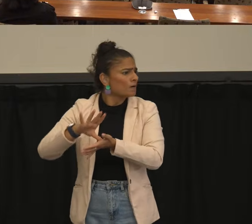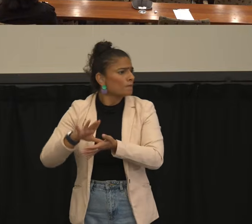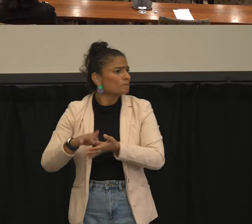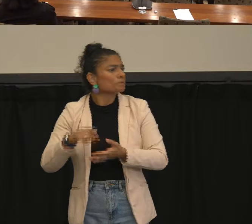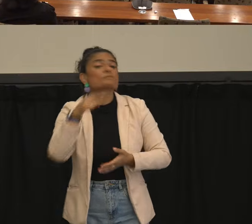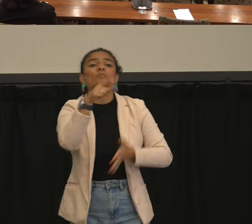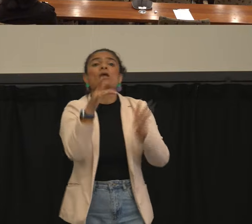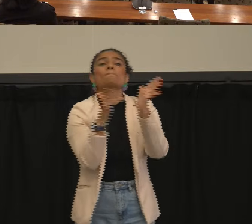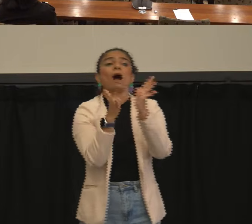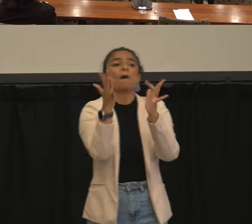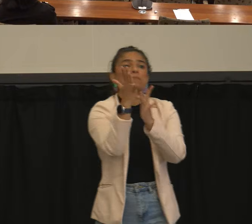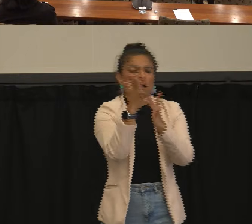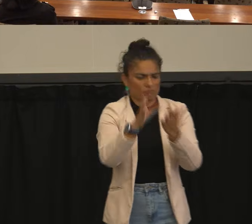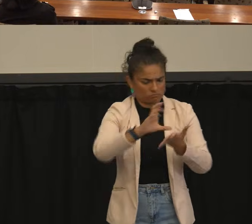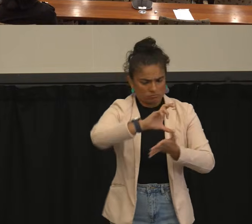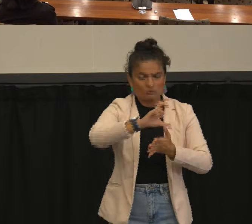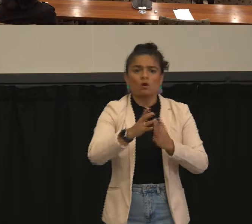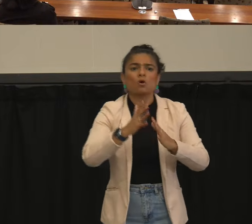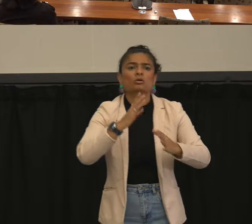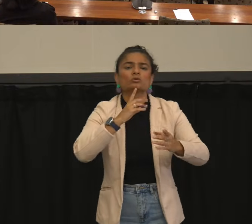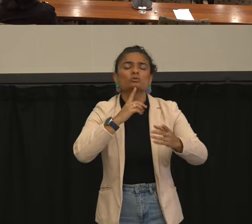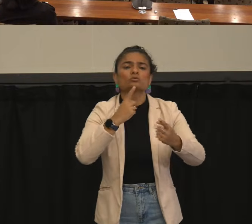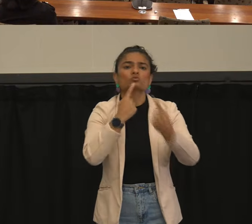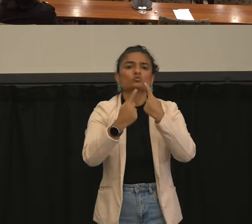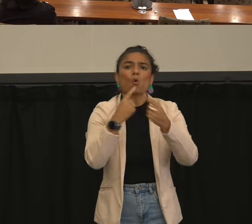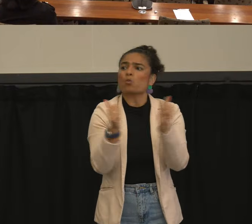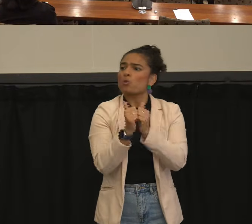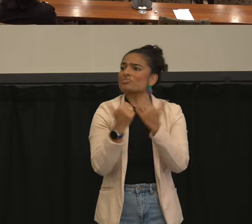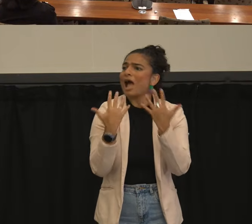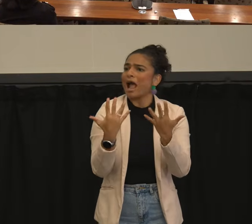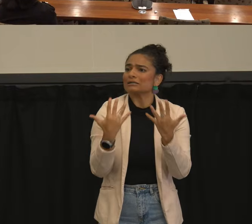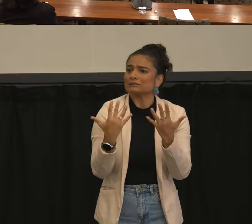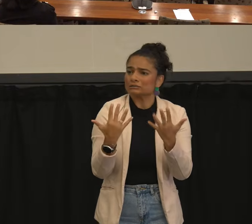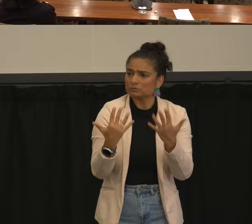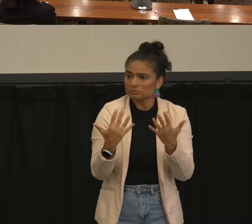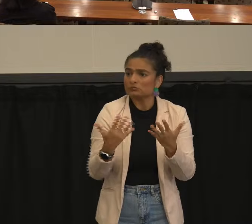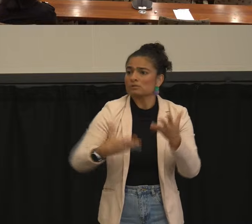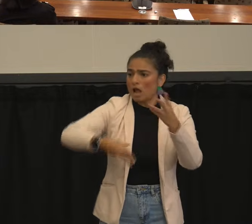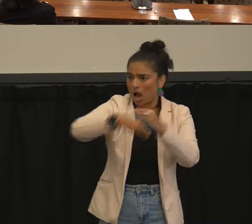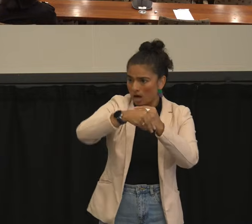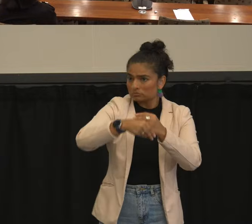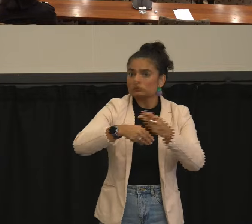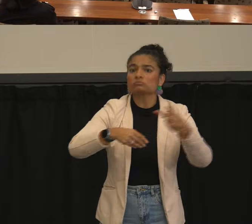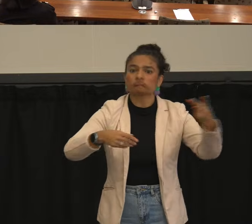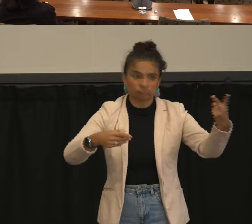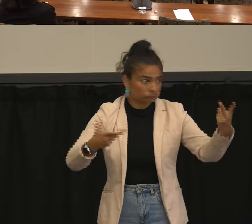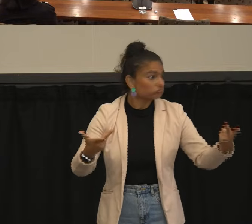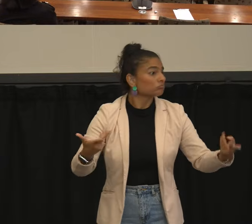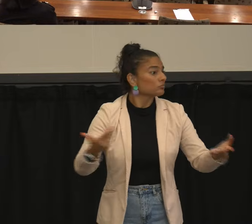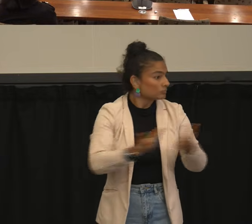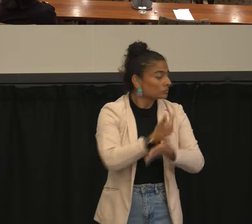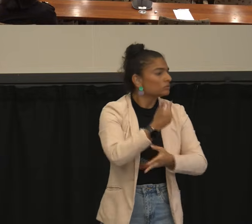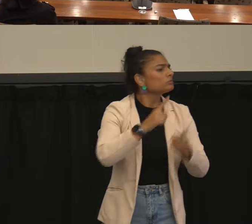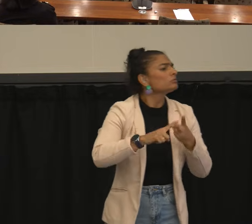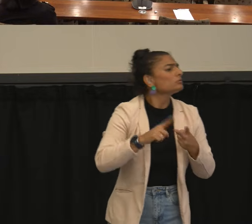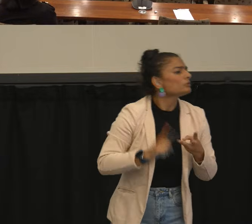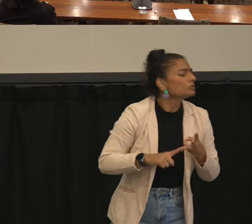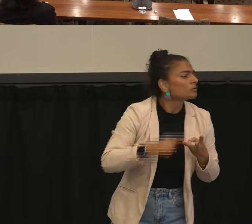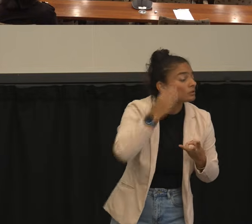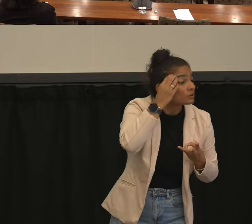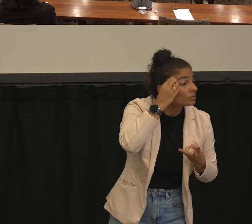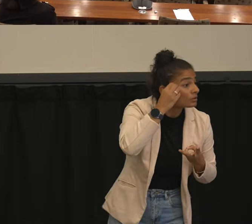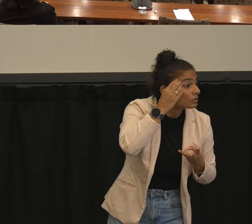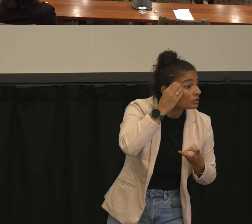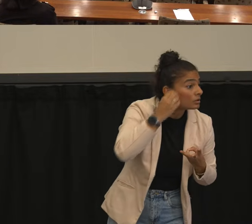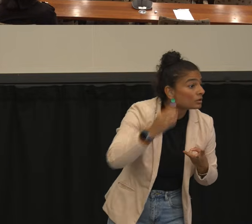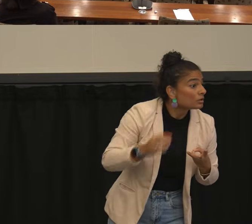the Wits Centre, the Bible translation, Hands with Words. That's also an organization that